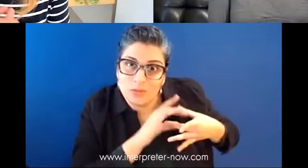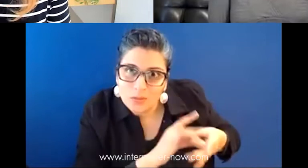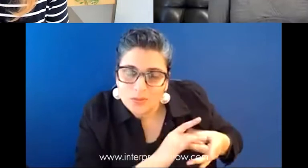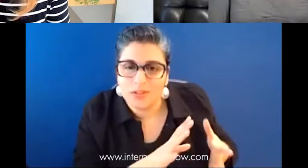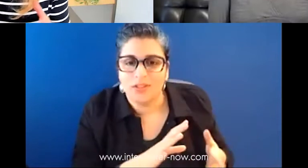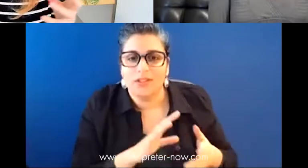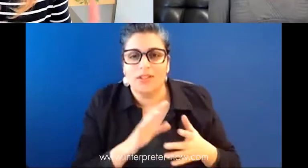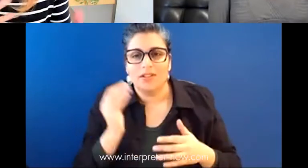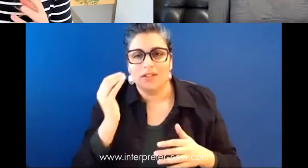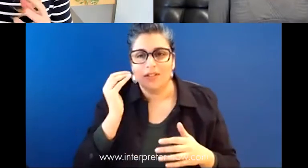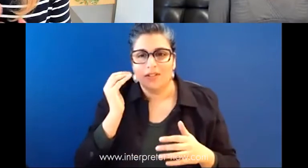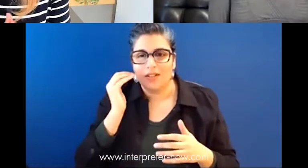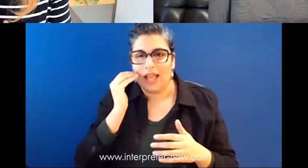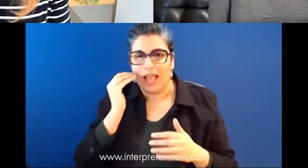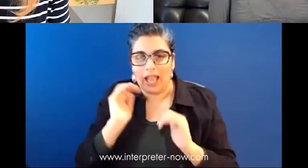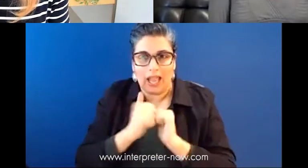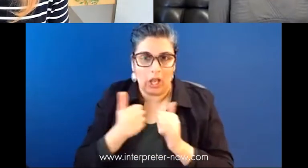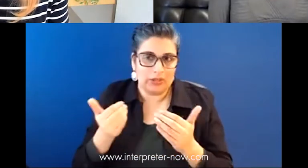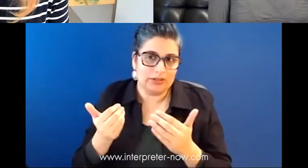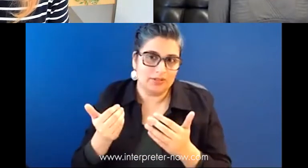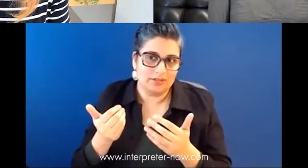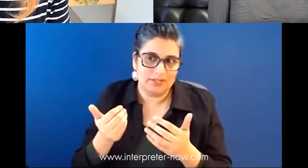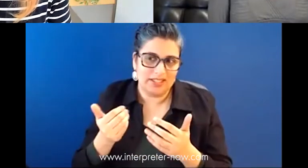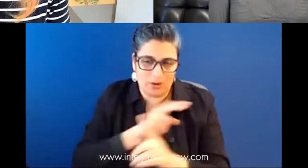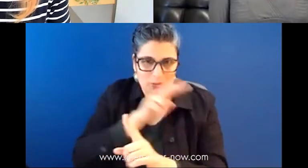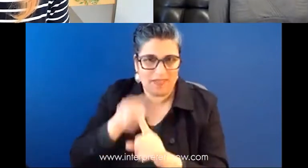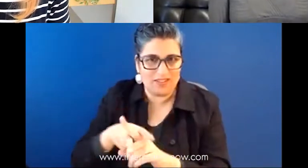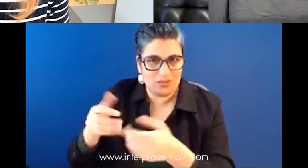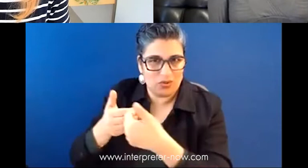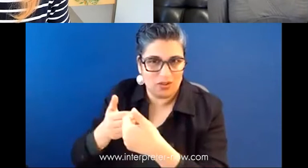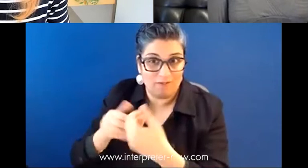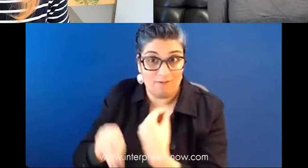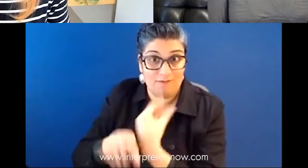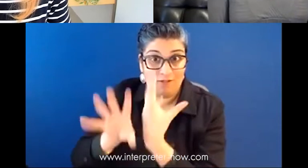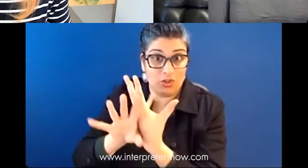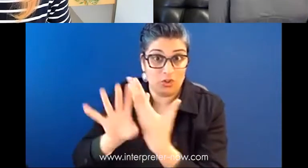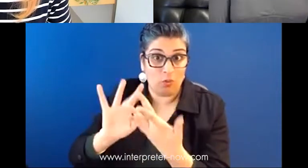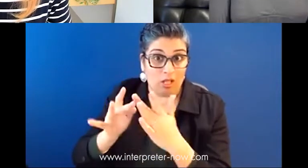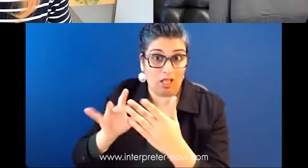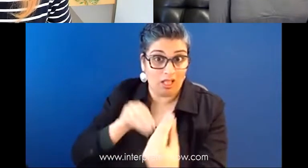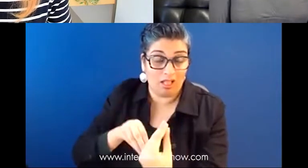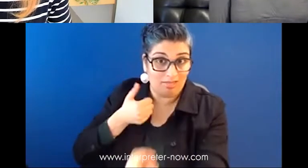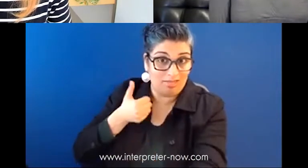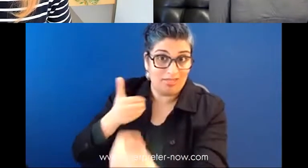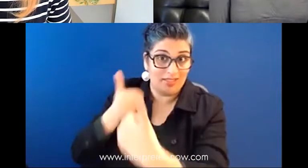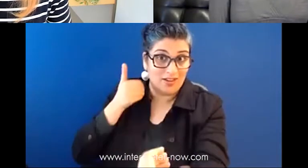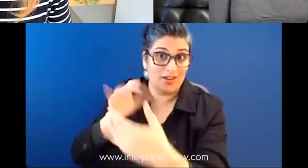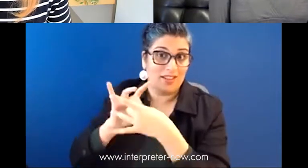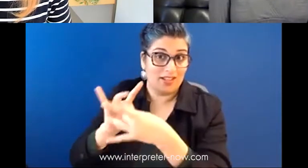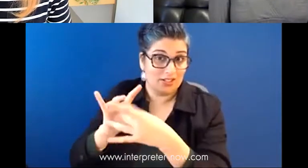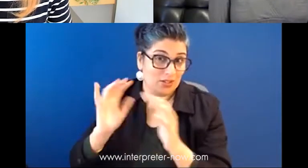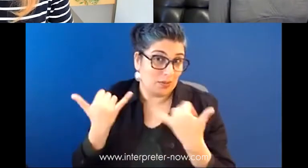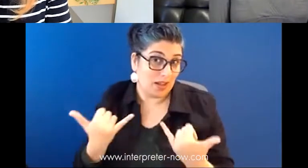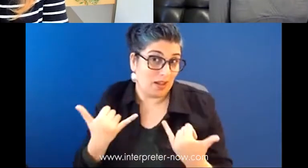how these solutions relate to the virtual relationship, those virtual relationships. Yeah. Yeah. I mean, so a